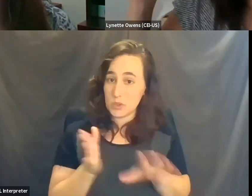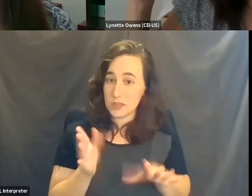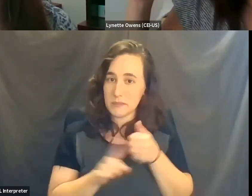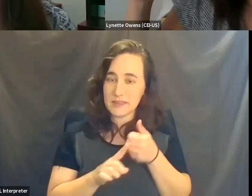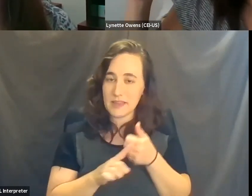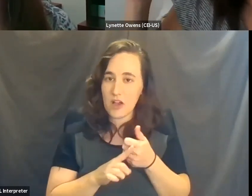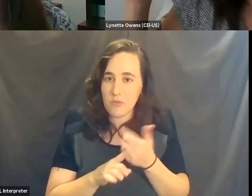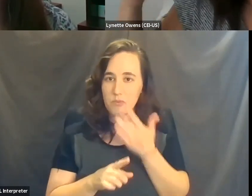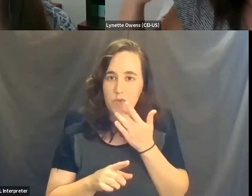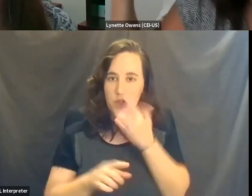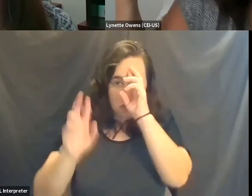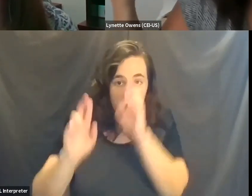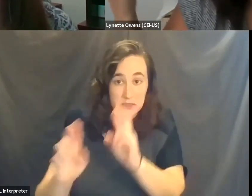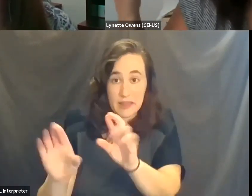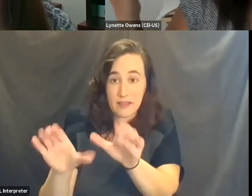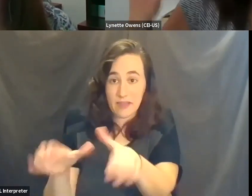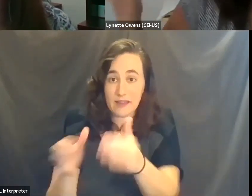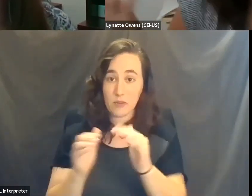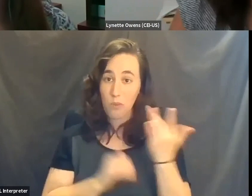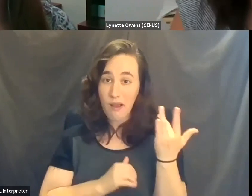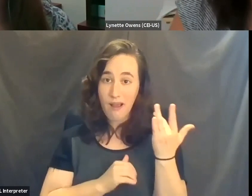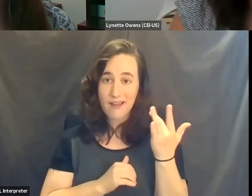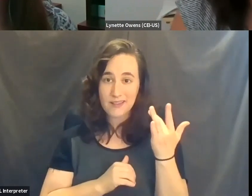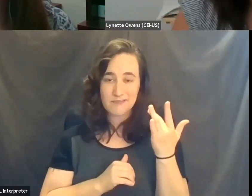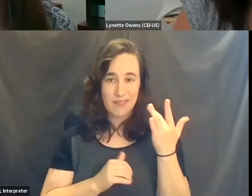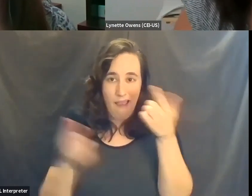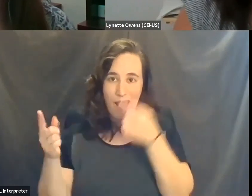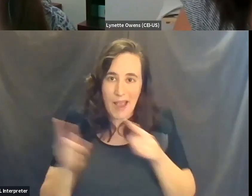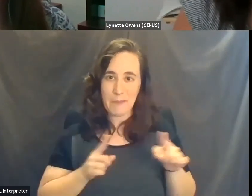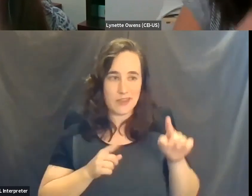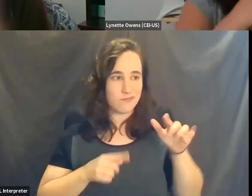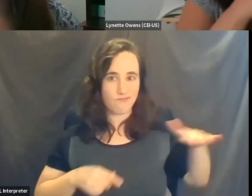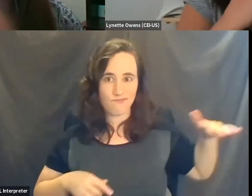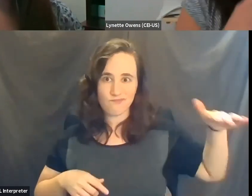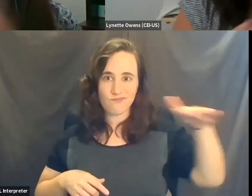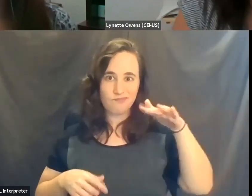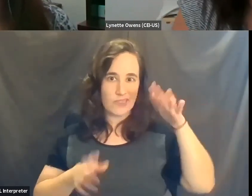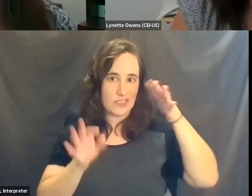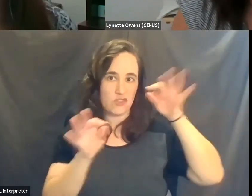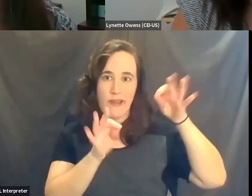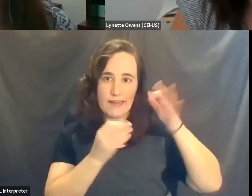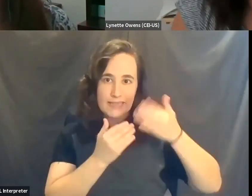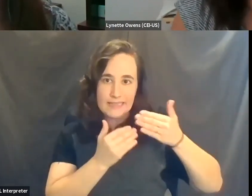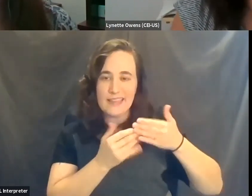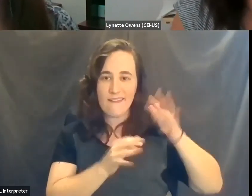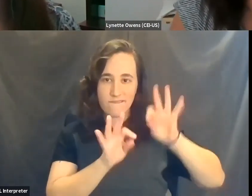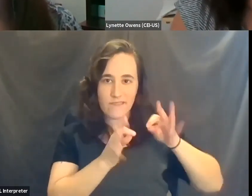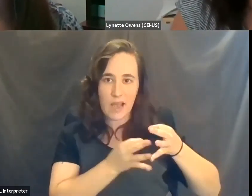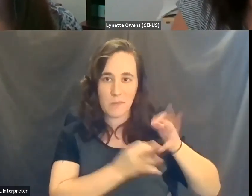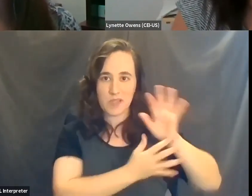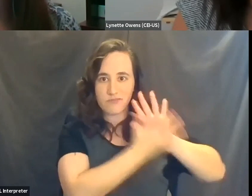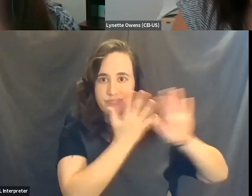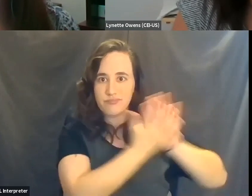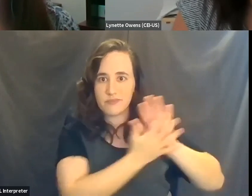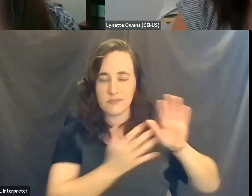distraction that is just part of where they live and who they are happening behind them. Exactly. So I think, you know, checking in on